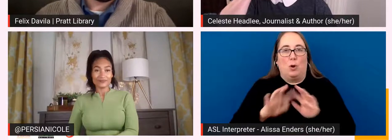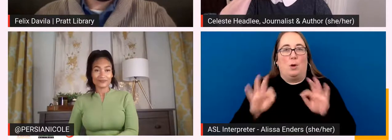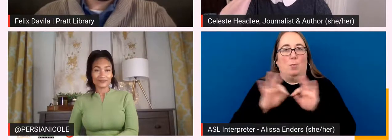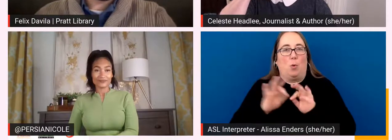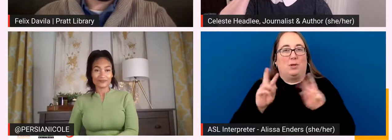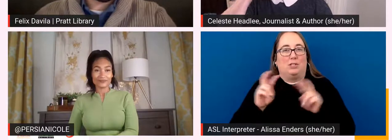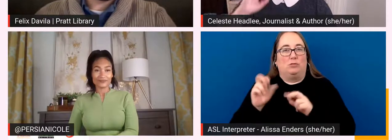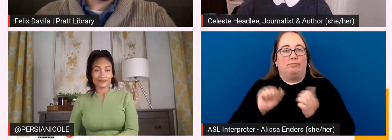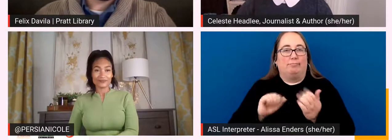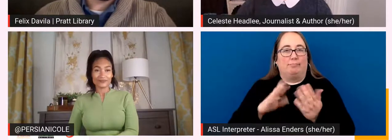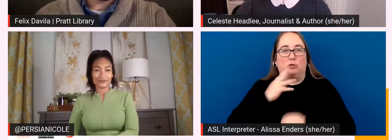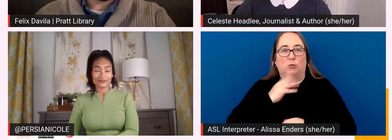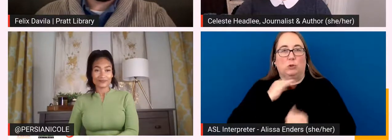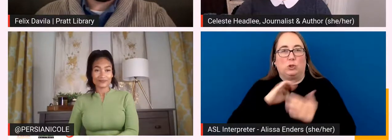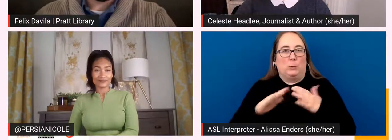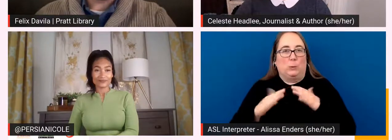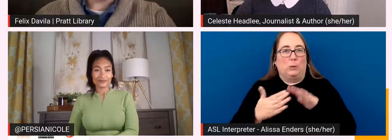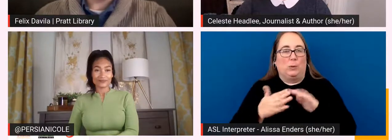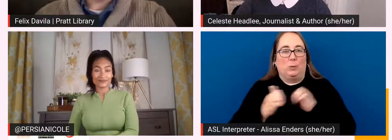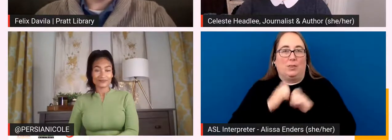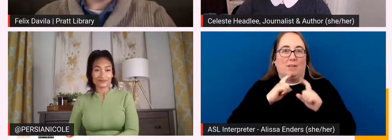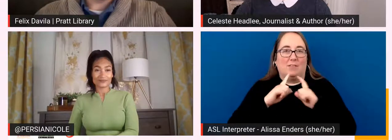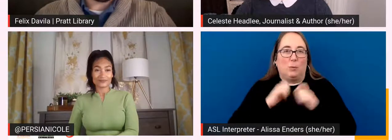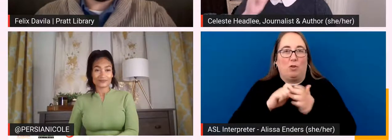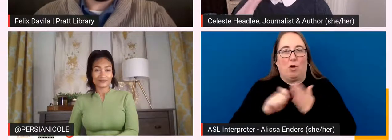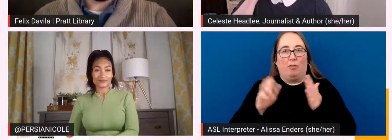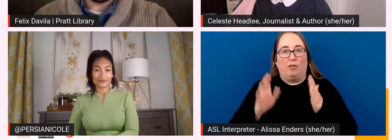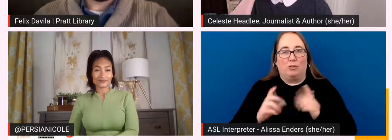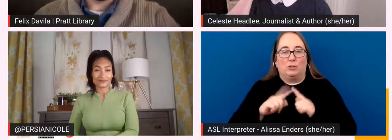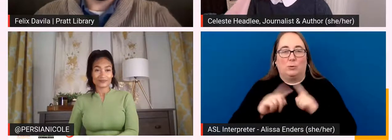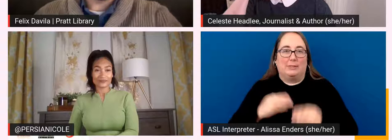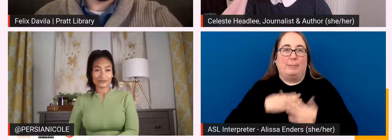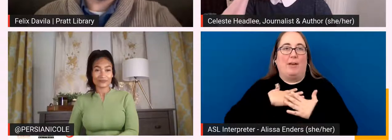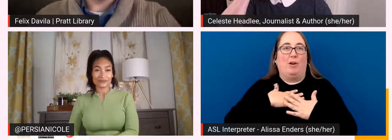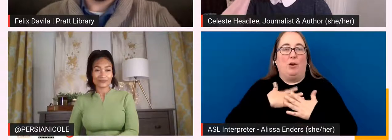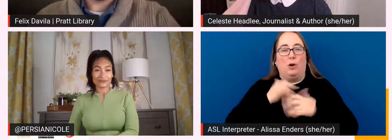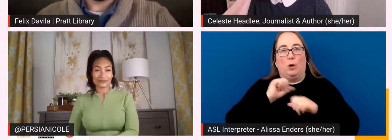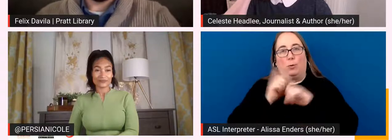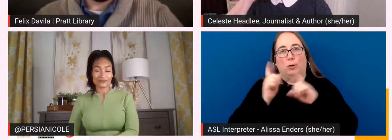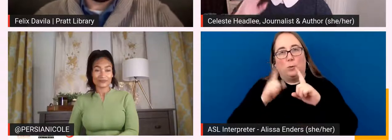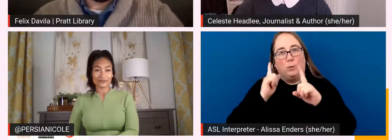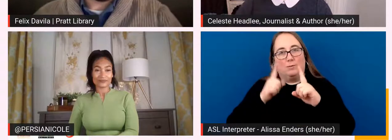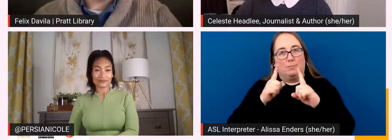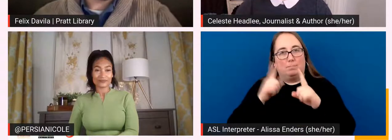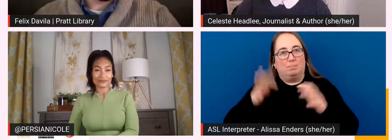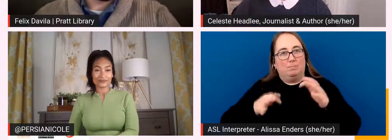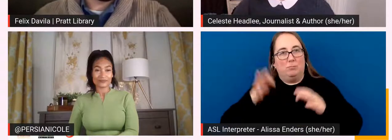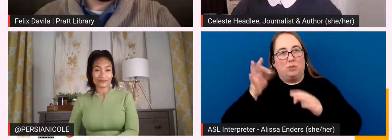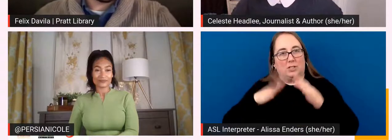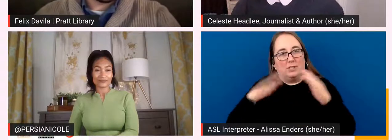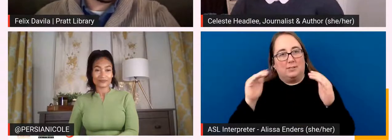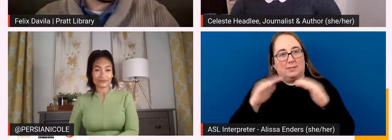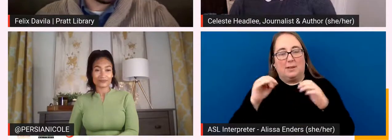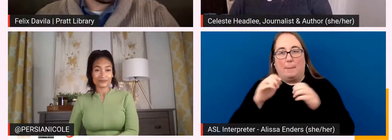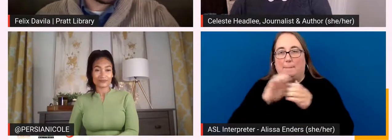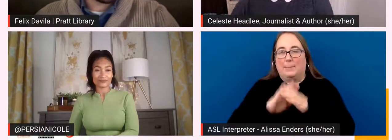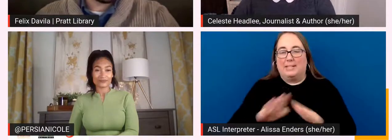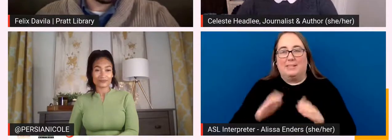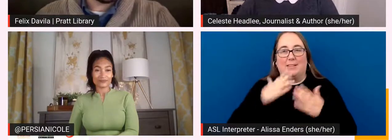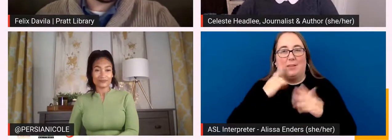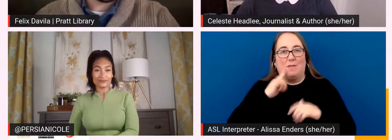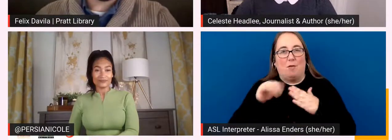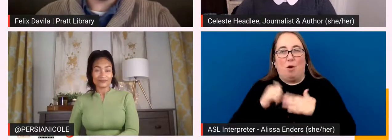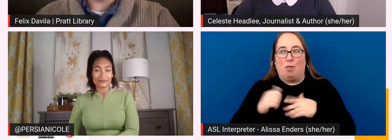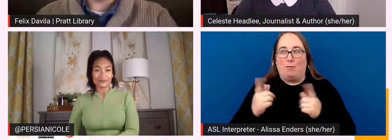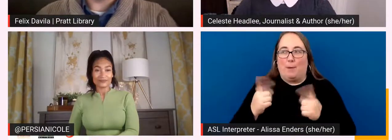community, featuring conversations with authors to inspire work towards justice and peace. Welcome to all who have joined as a part of the